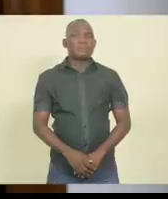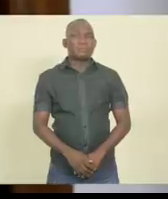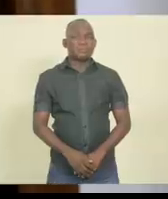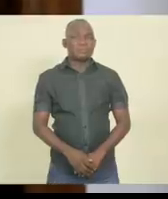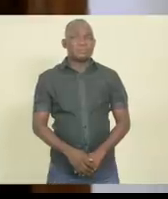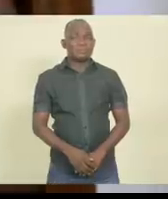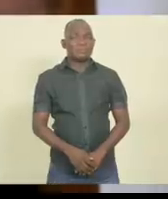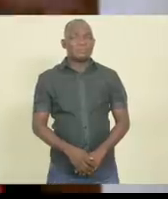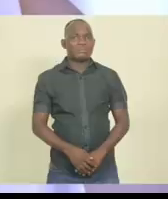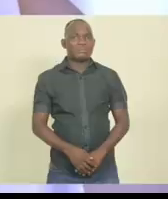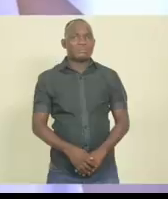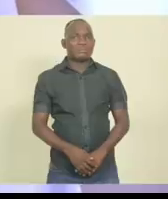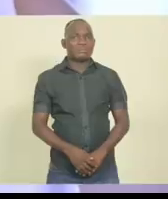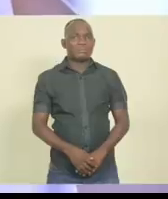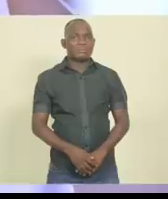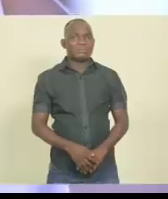Haven't you given.